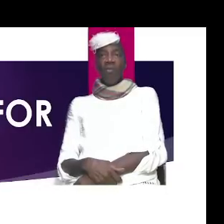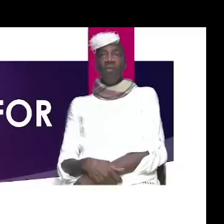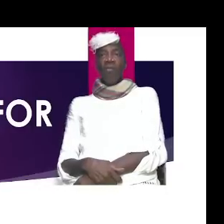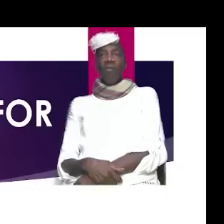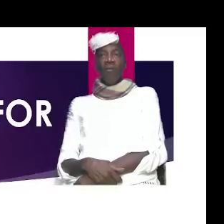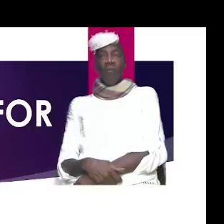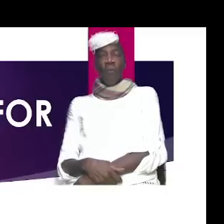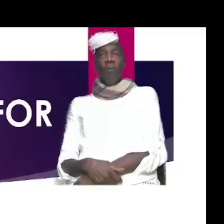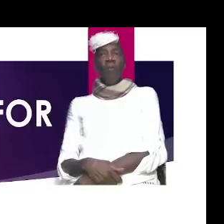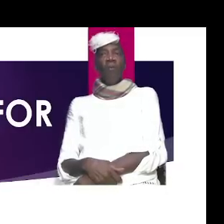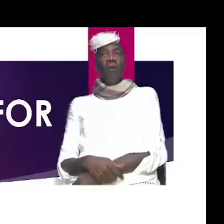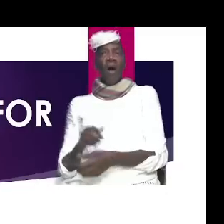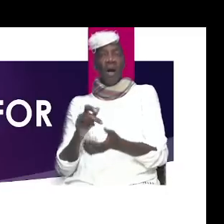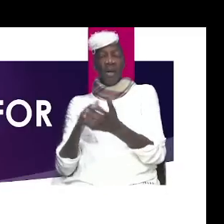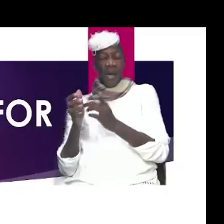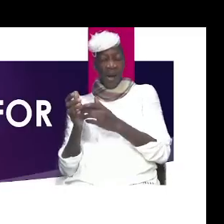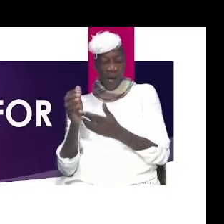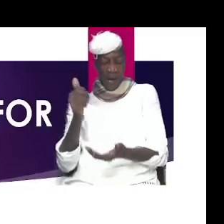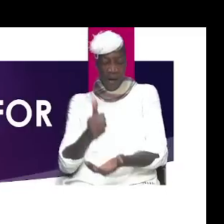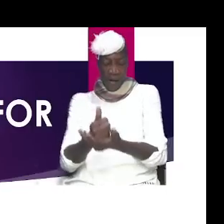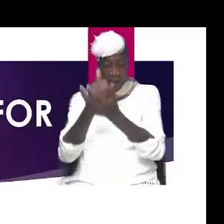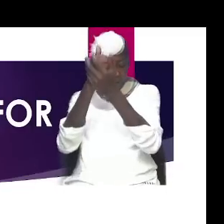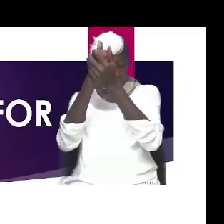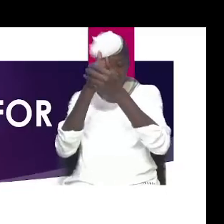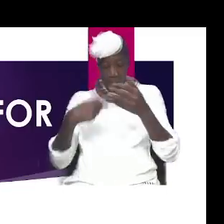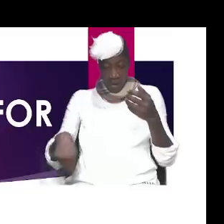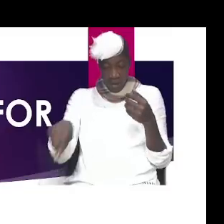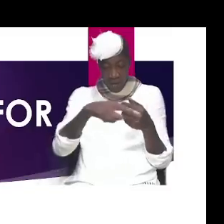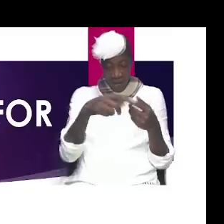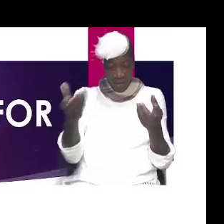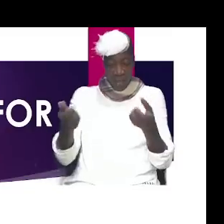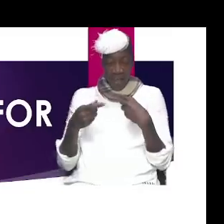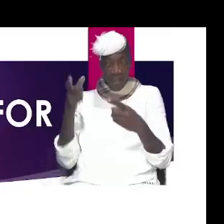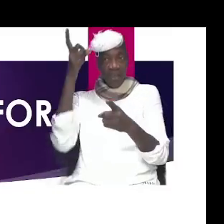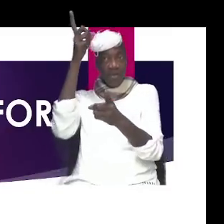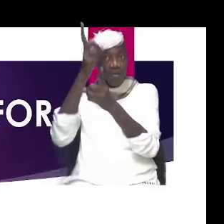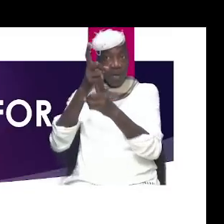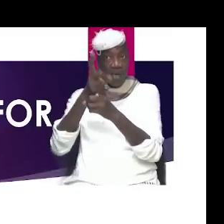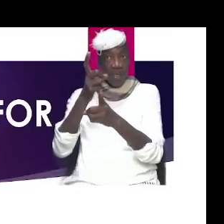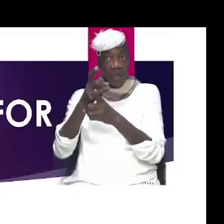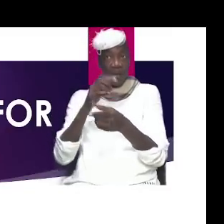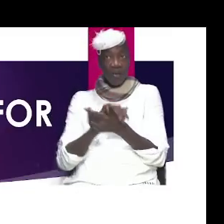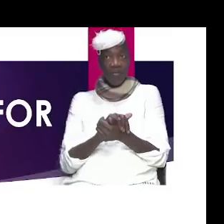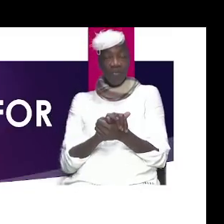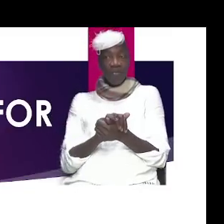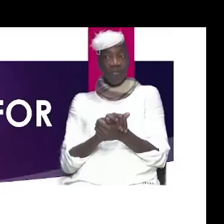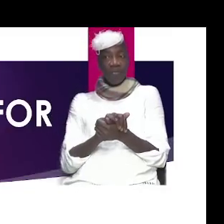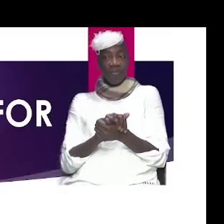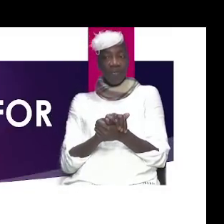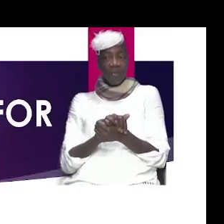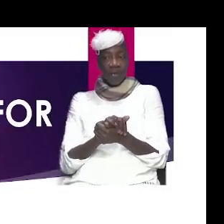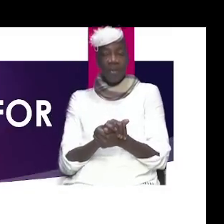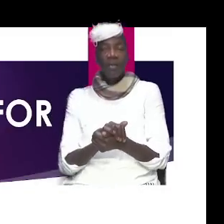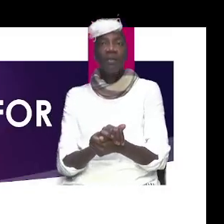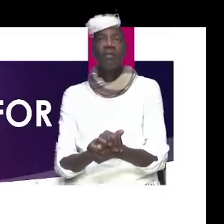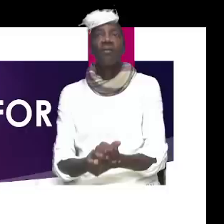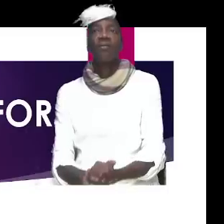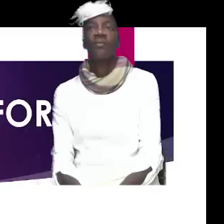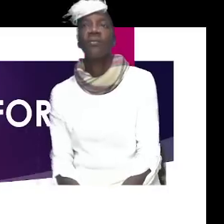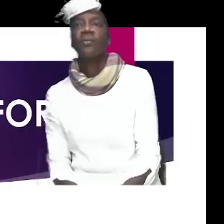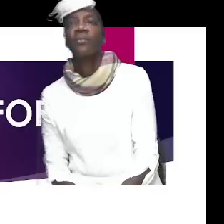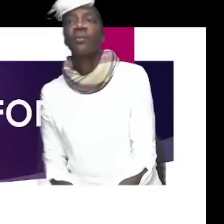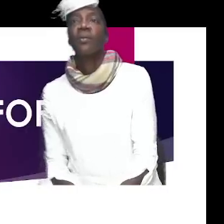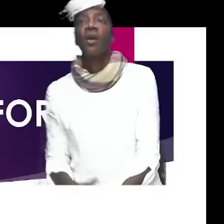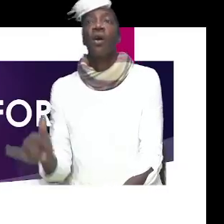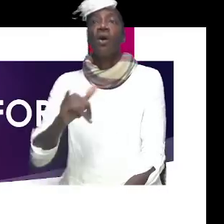also he's helping us, you know, to get it properly. And there's another scripture right in the book of 1 Peter 2, verse 5. He also, as